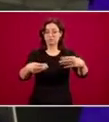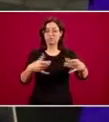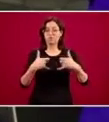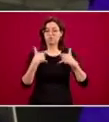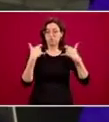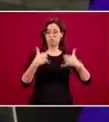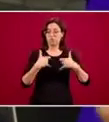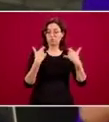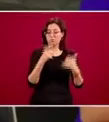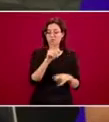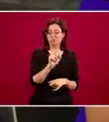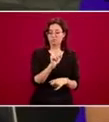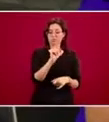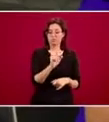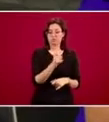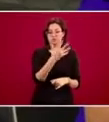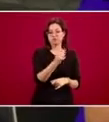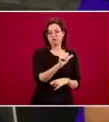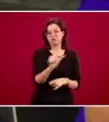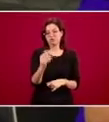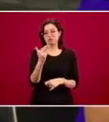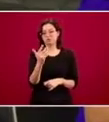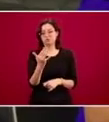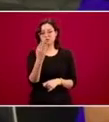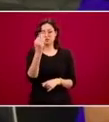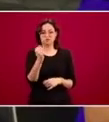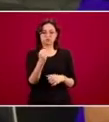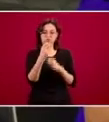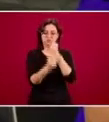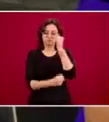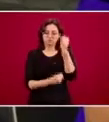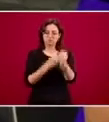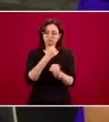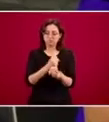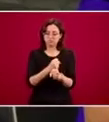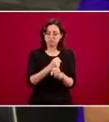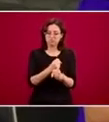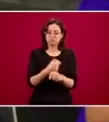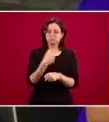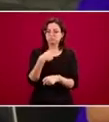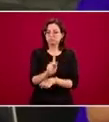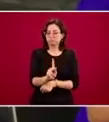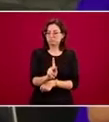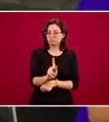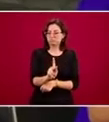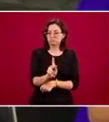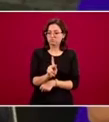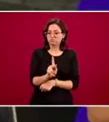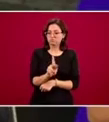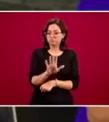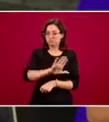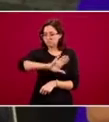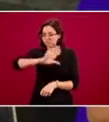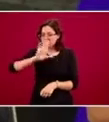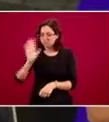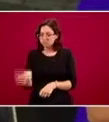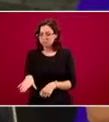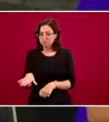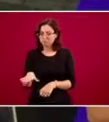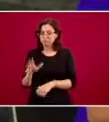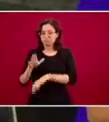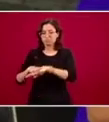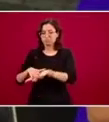this means that we have more people in Mexico that are being infected, even though they're